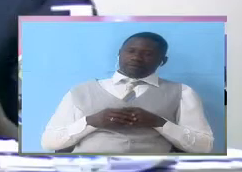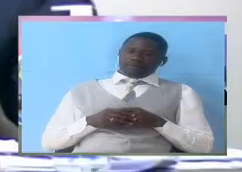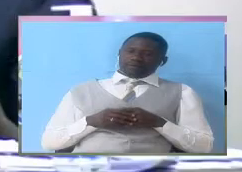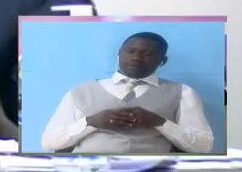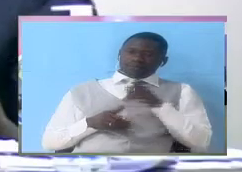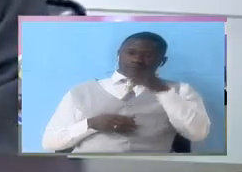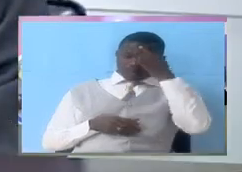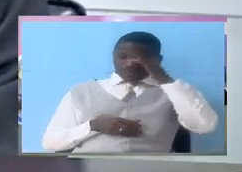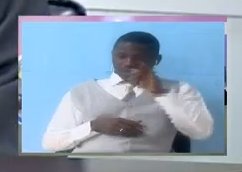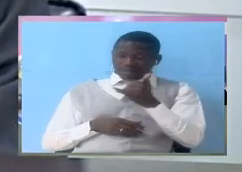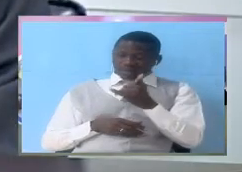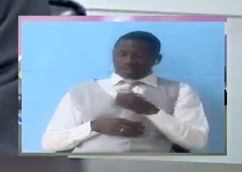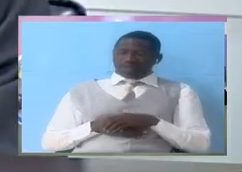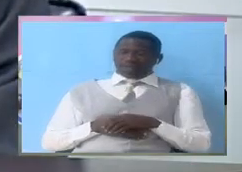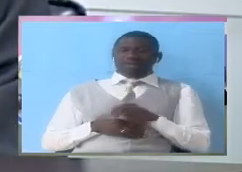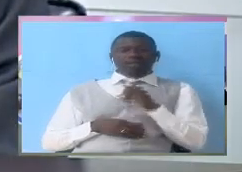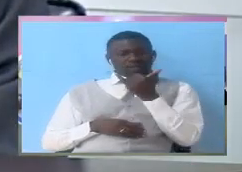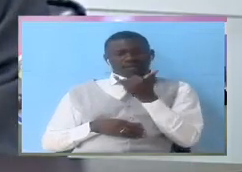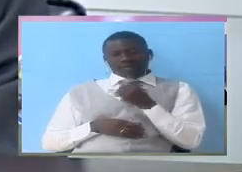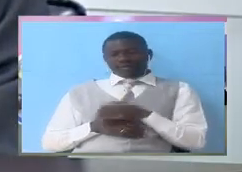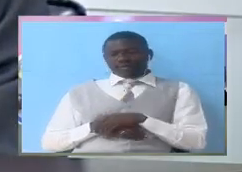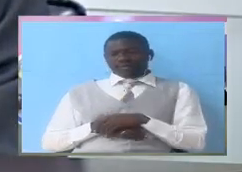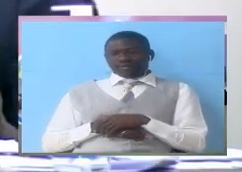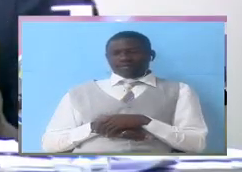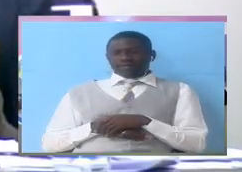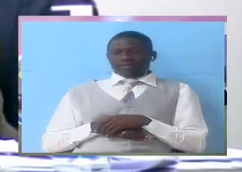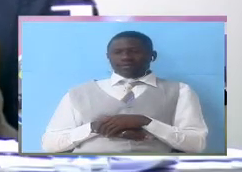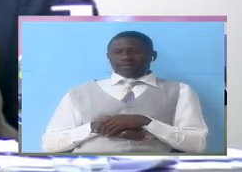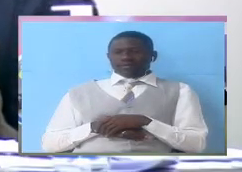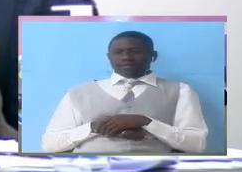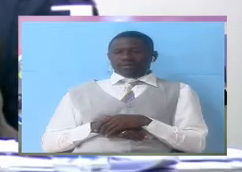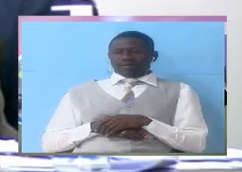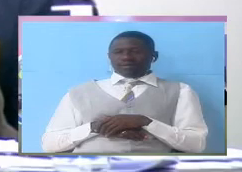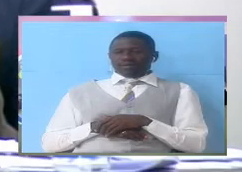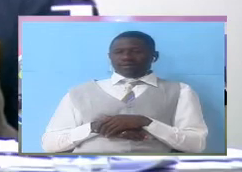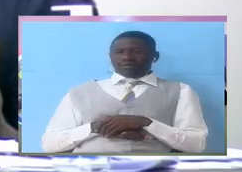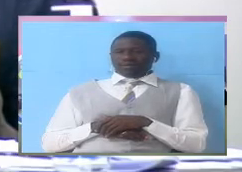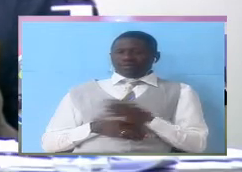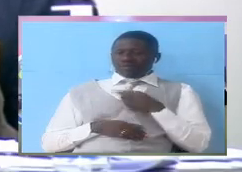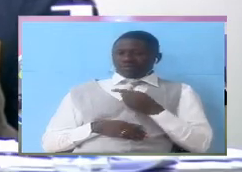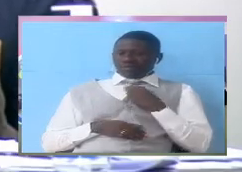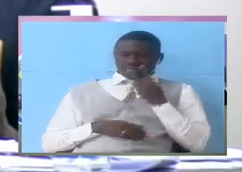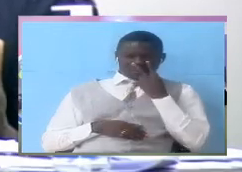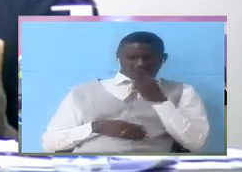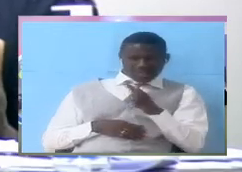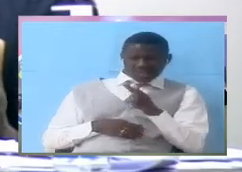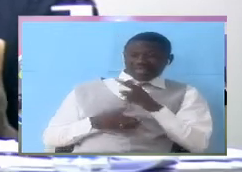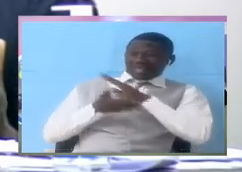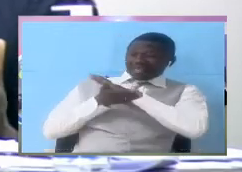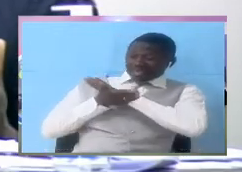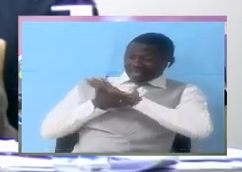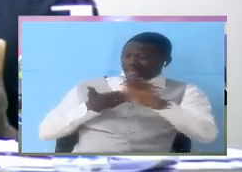do. So it was foreseeable, quite clearly, these